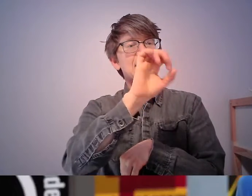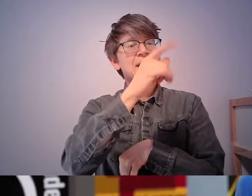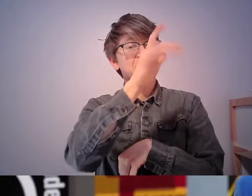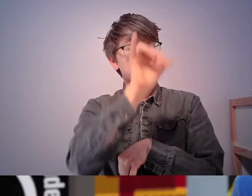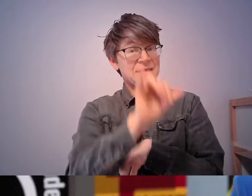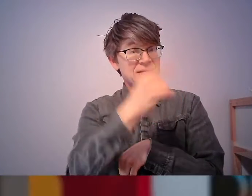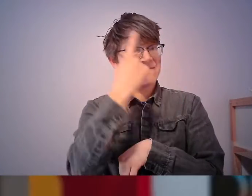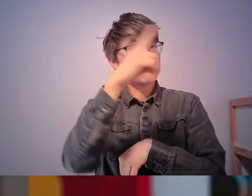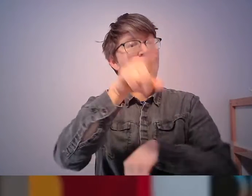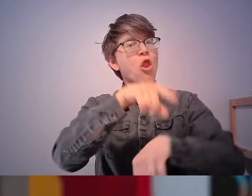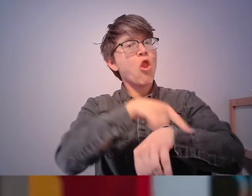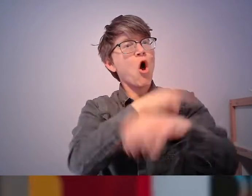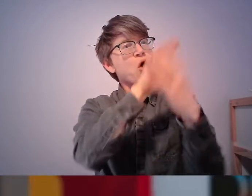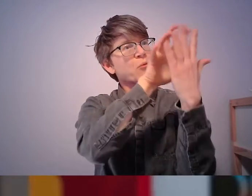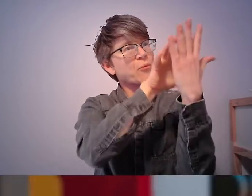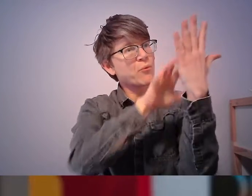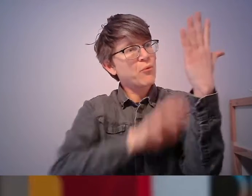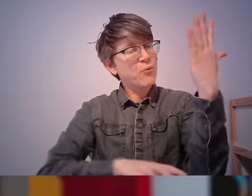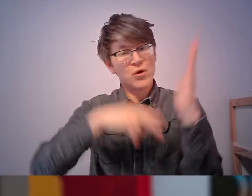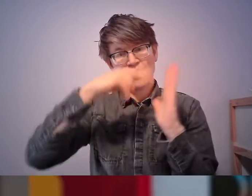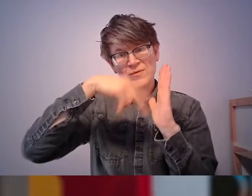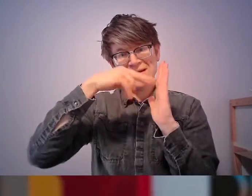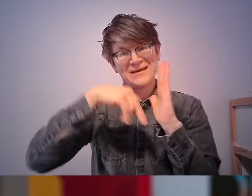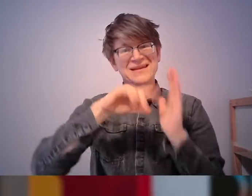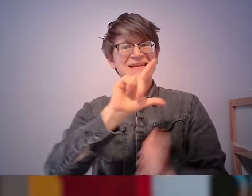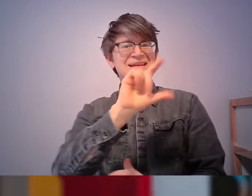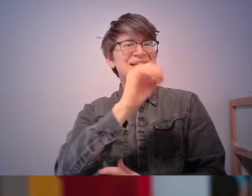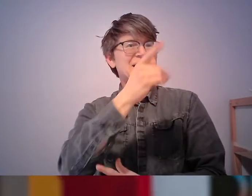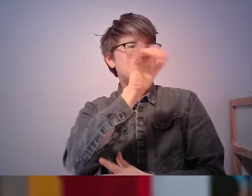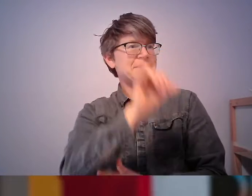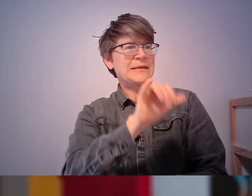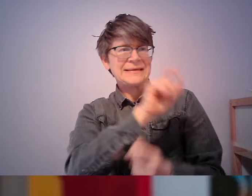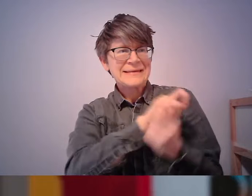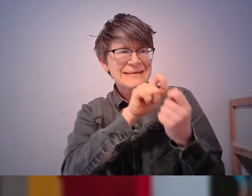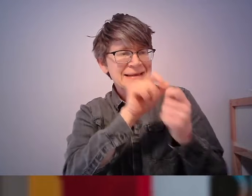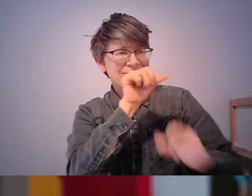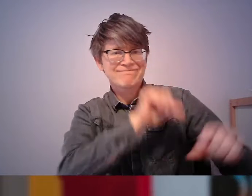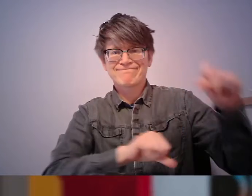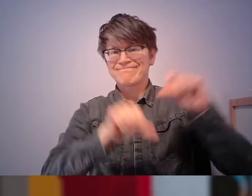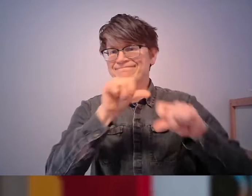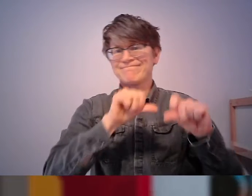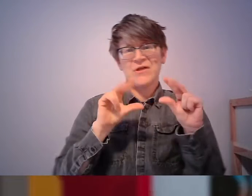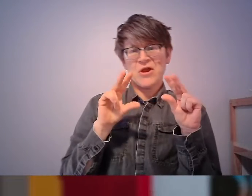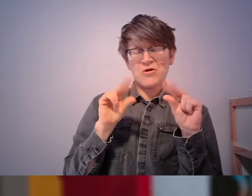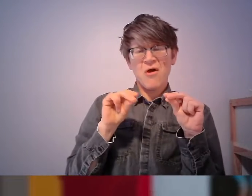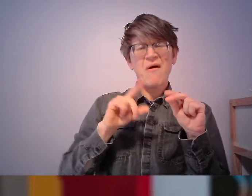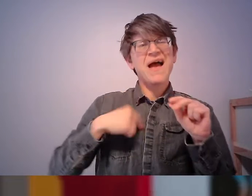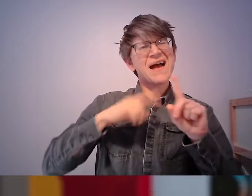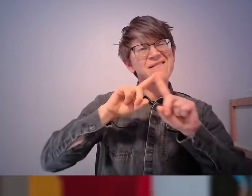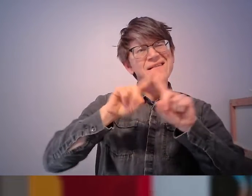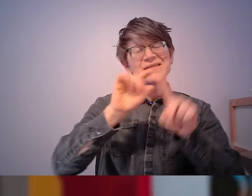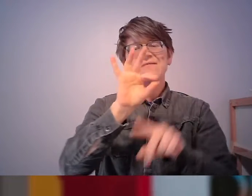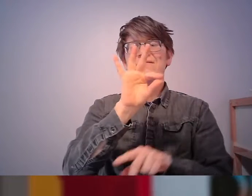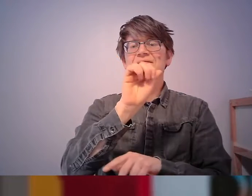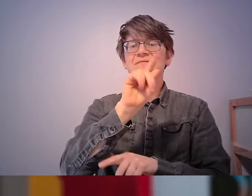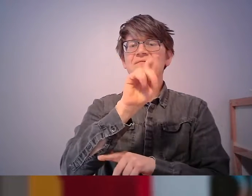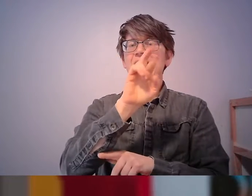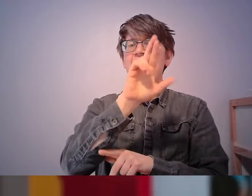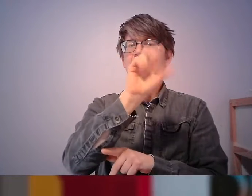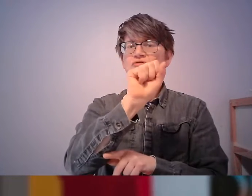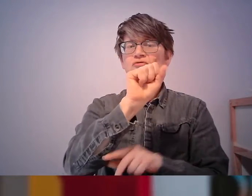reading. Legibility isn't a scientific formula. It's based on a series of factors and